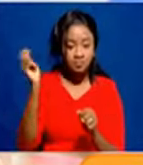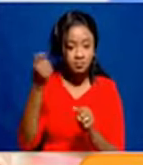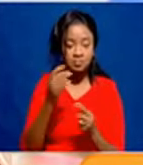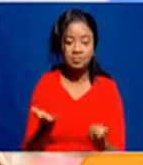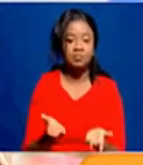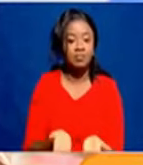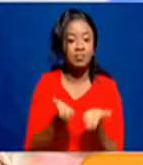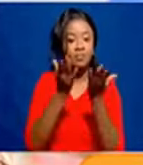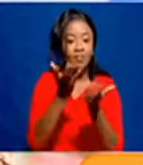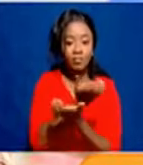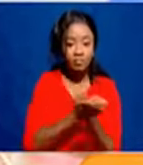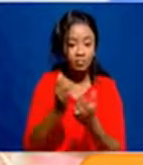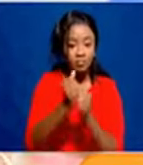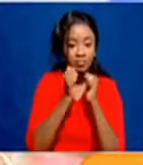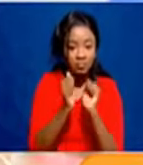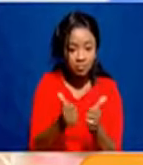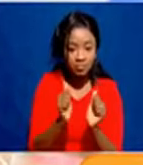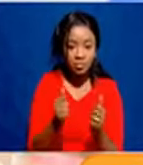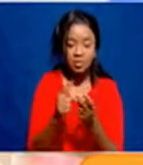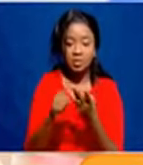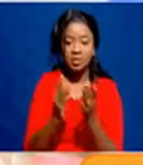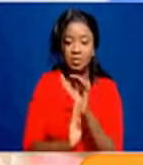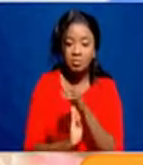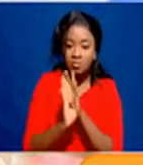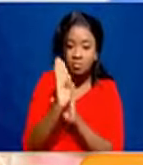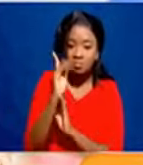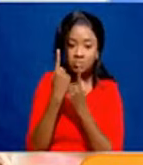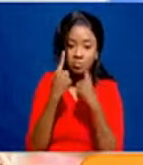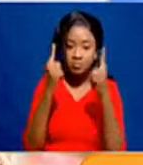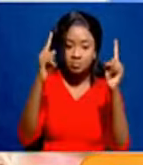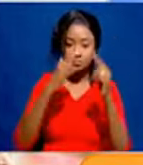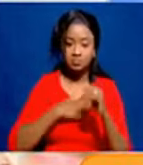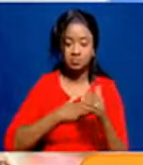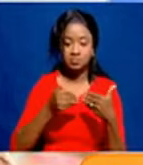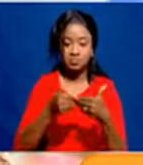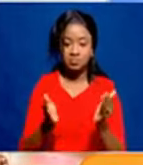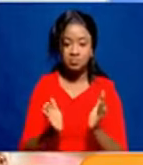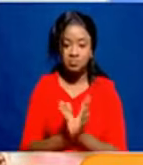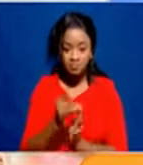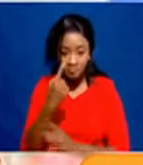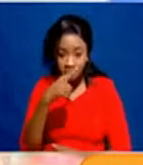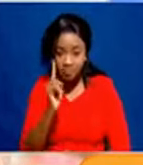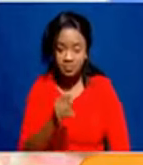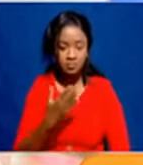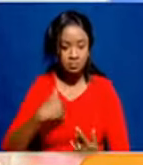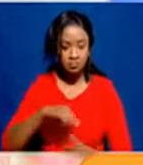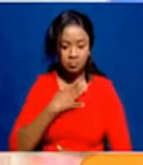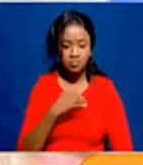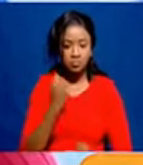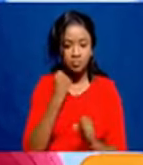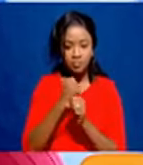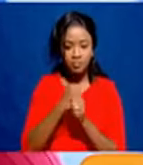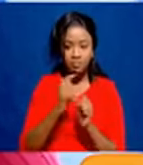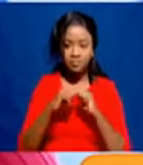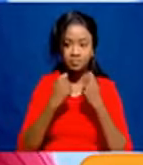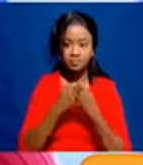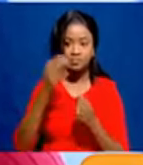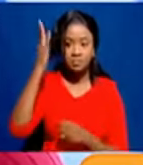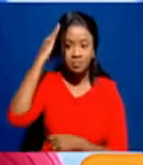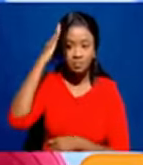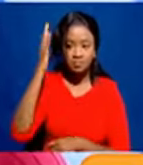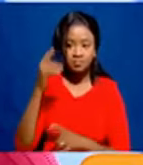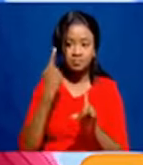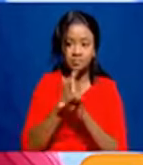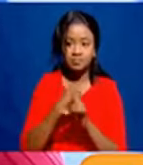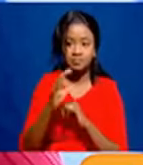we want a strong economy? Don't we want growth and prosperity for our families? Don't we want a workforce that's knowledgeable? Different countries in